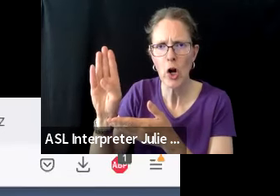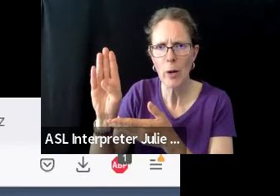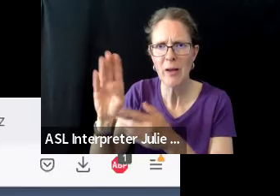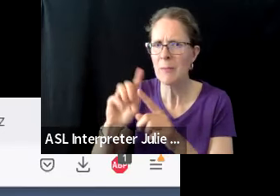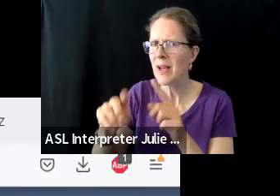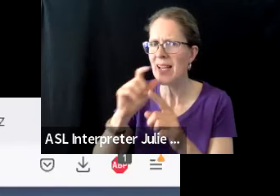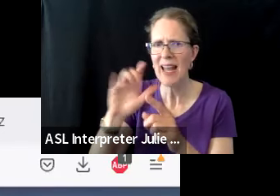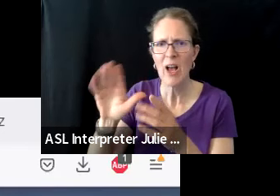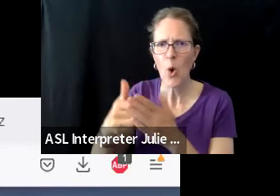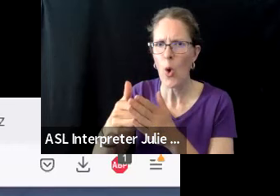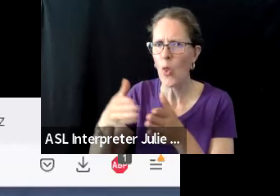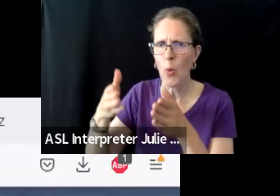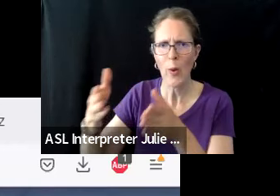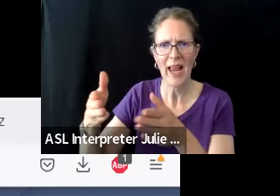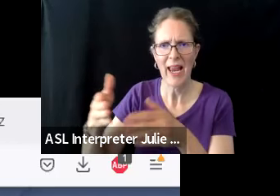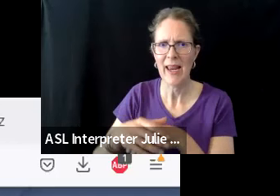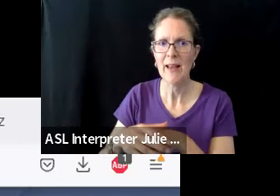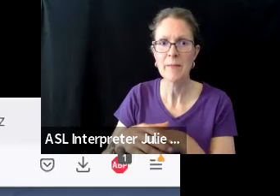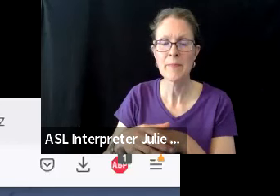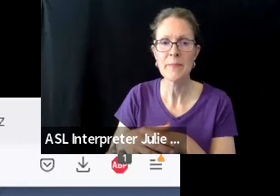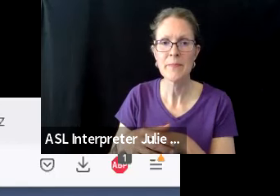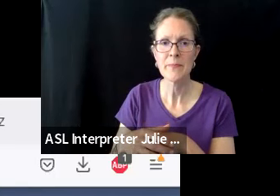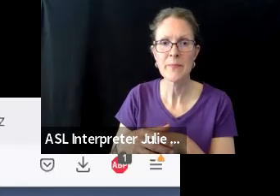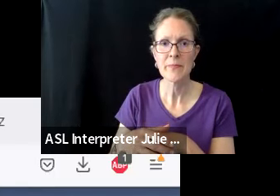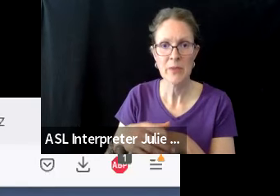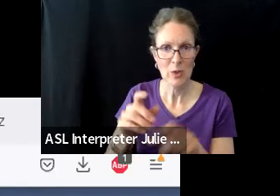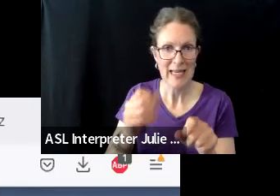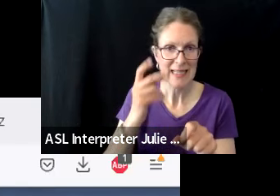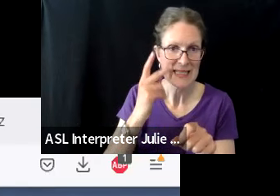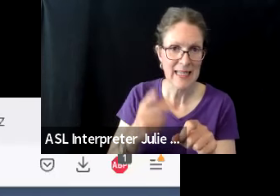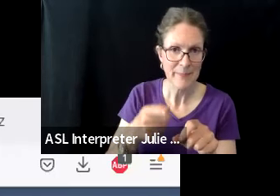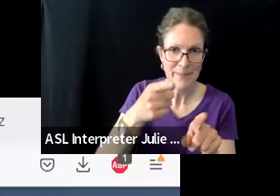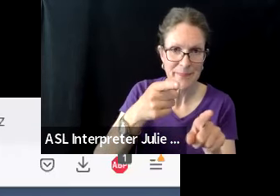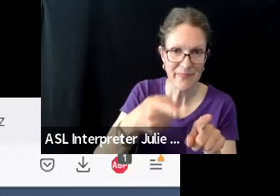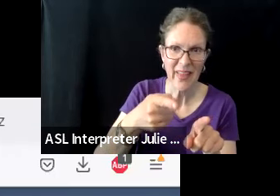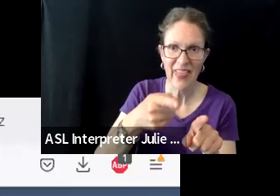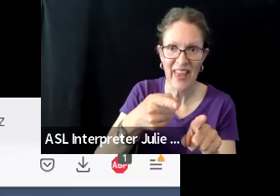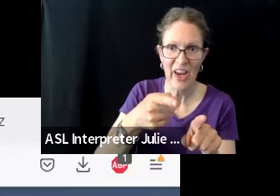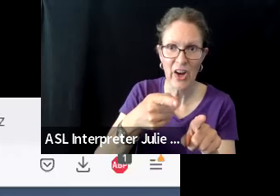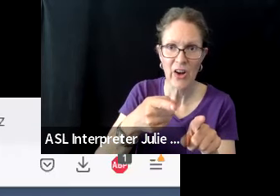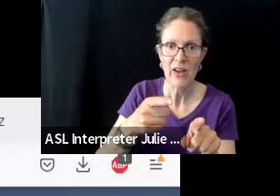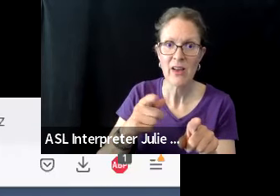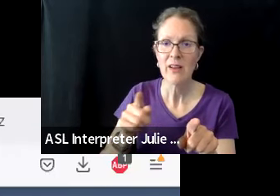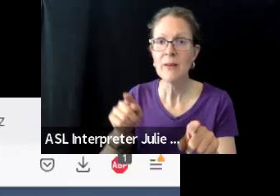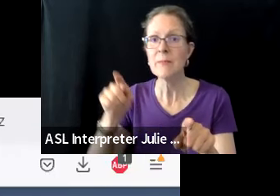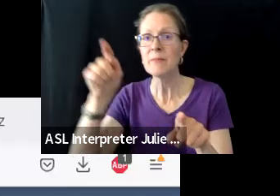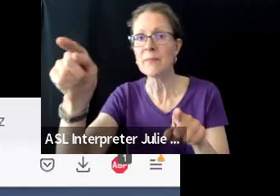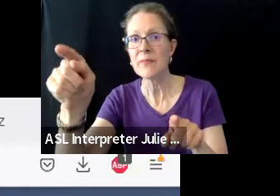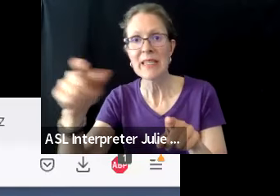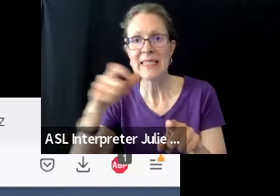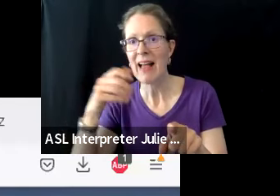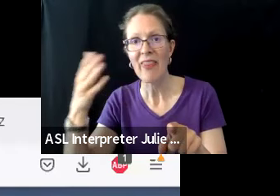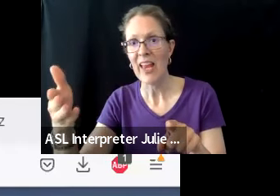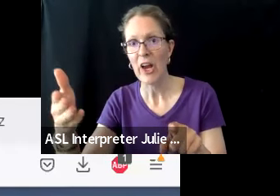down. And as you can see, in some cases, there's the curb there, but if you go further up, it's not there.